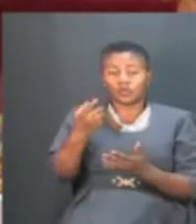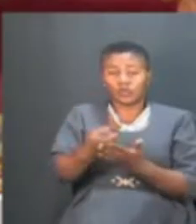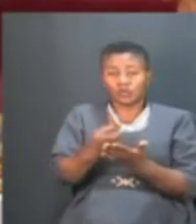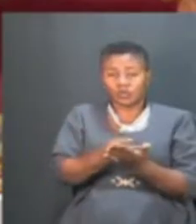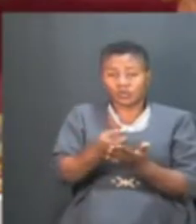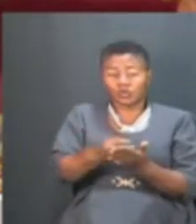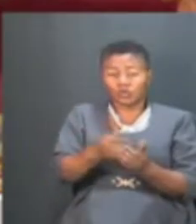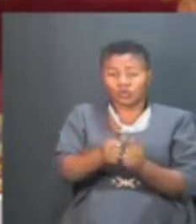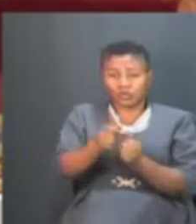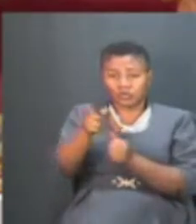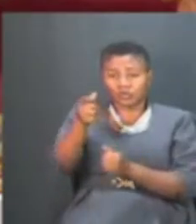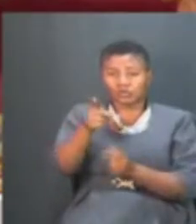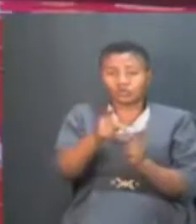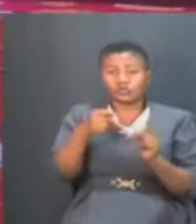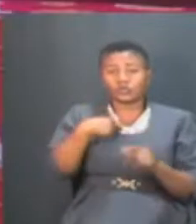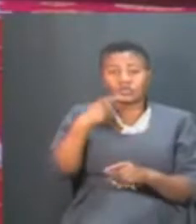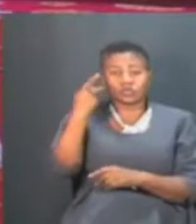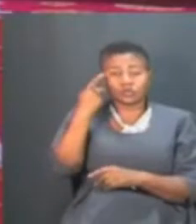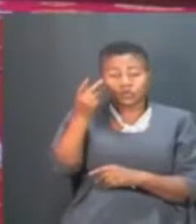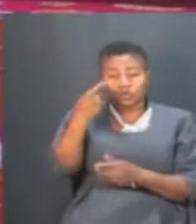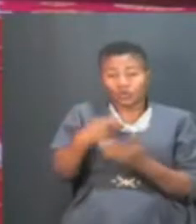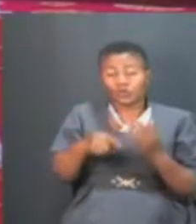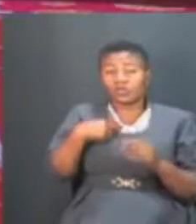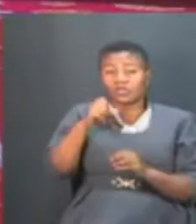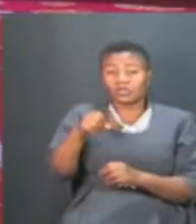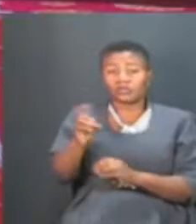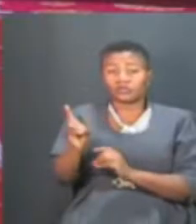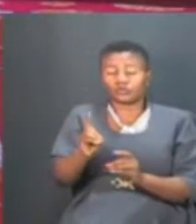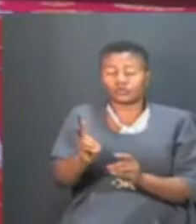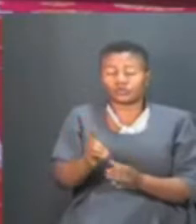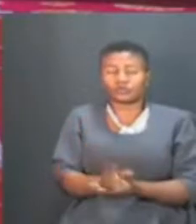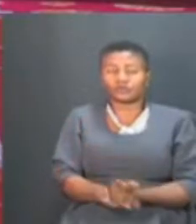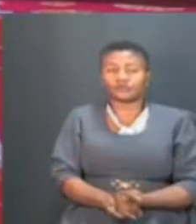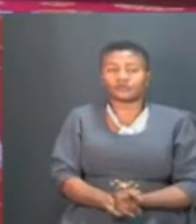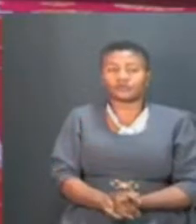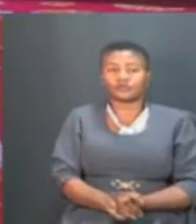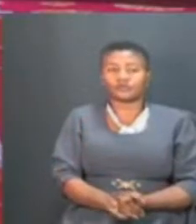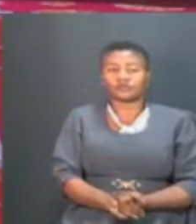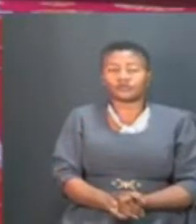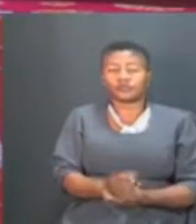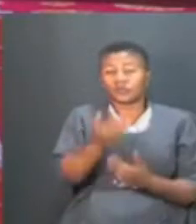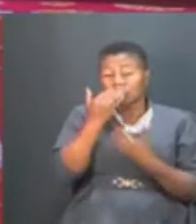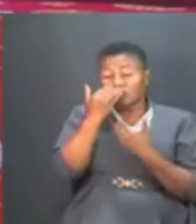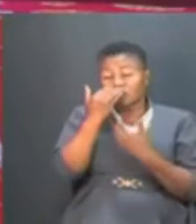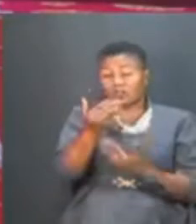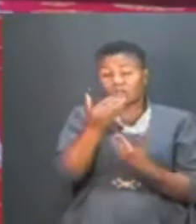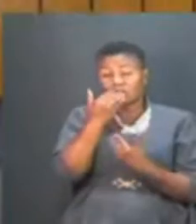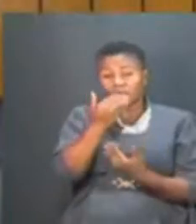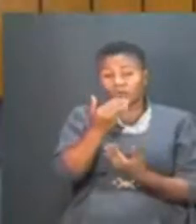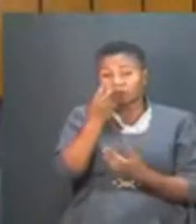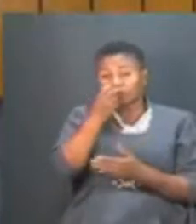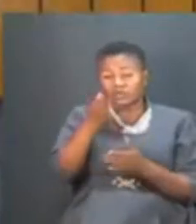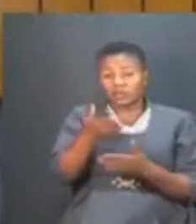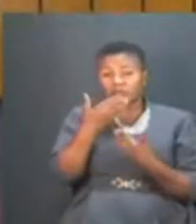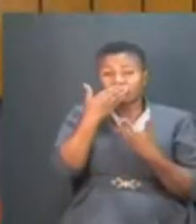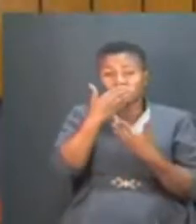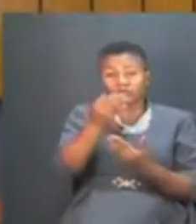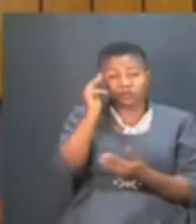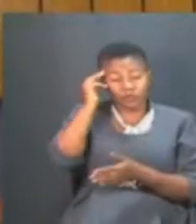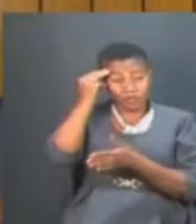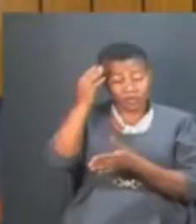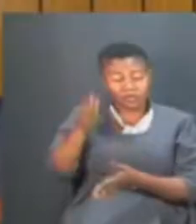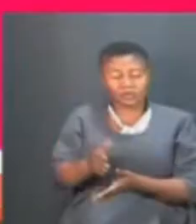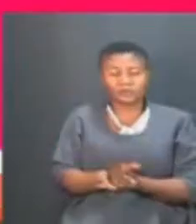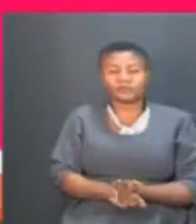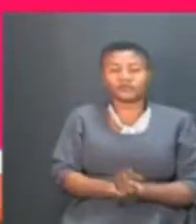road. Any further question? No, thank you. Thank you, Mr. Speaker. Thank you, Minister. Honourable